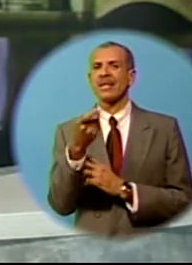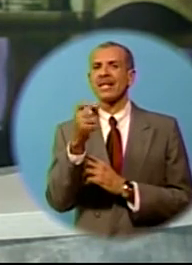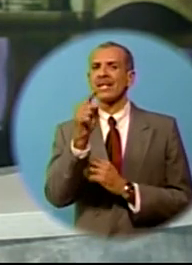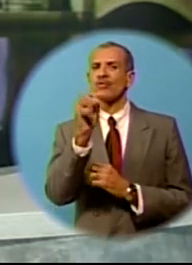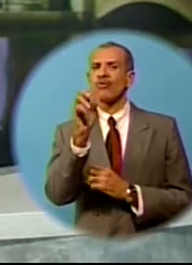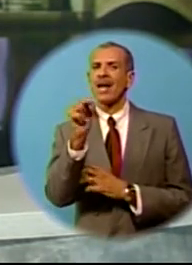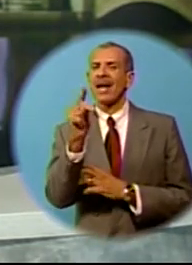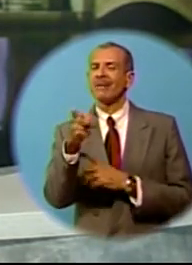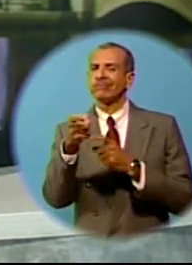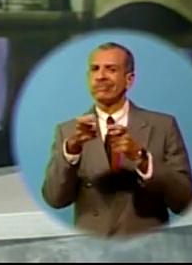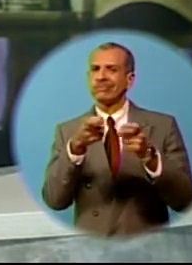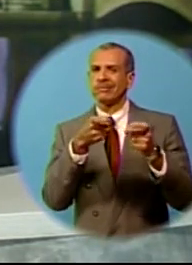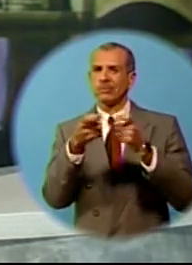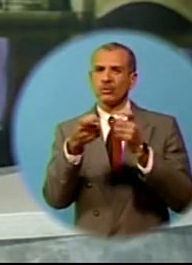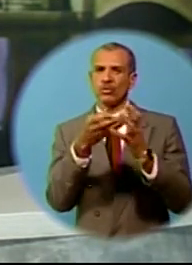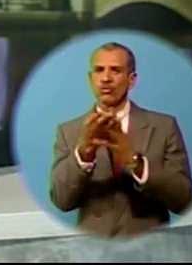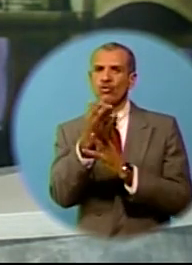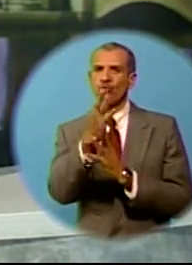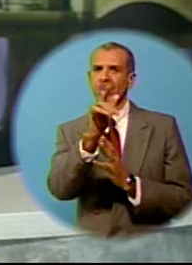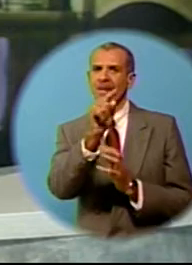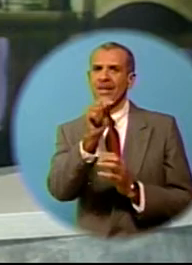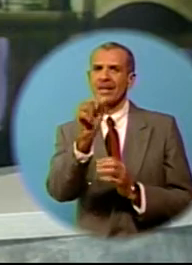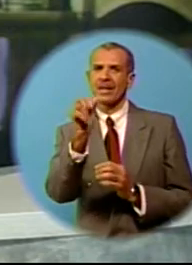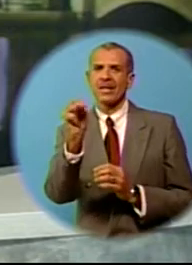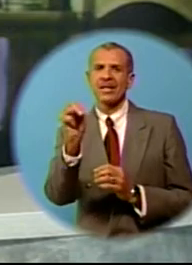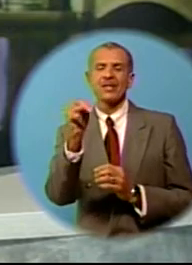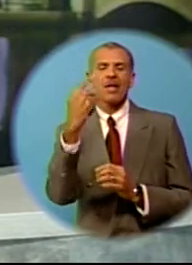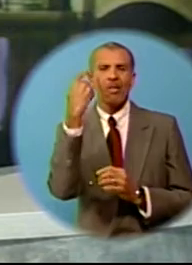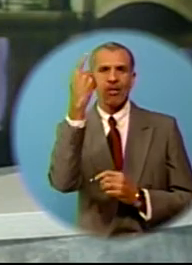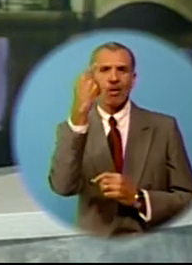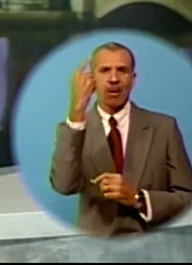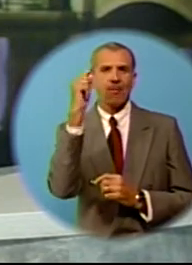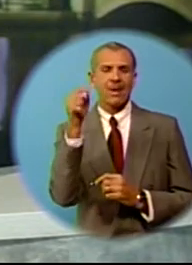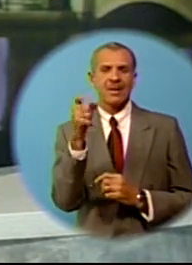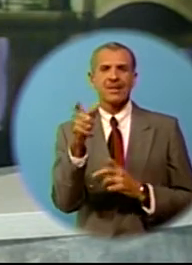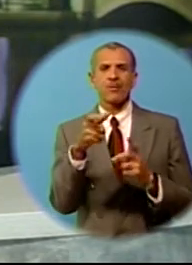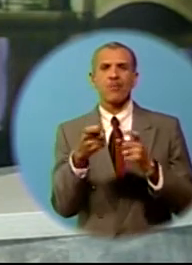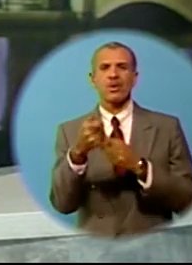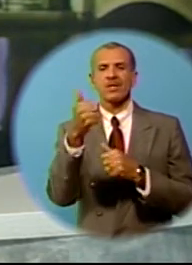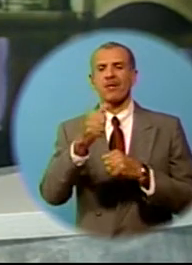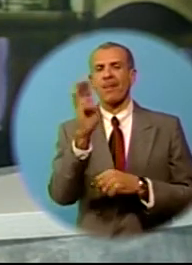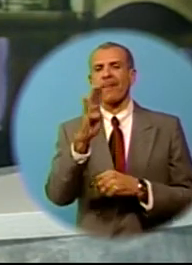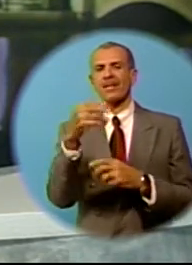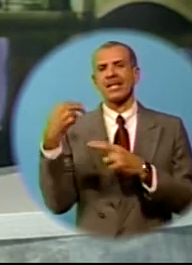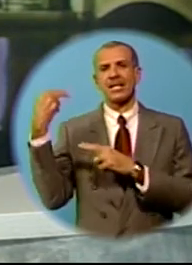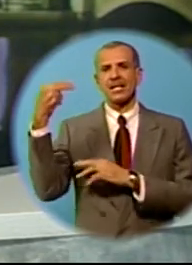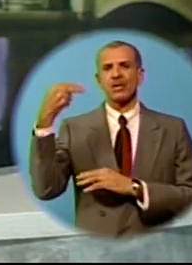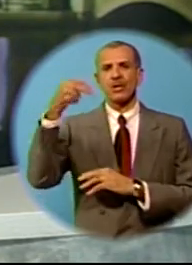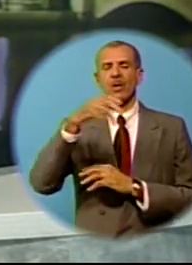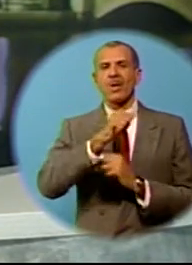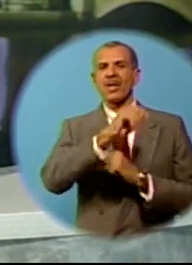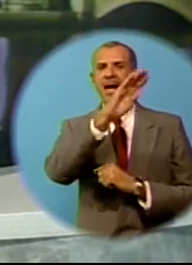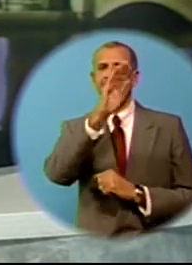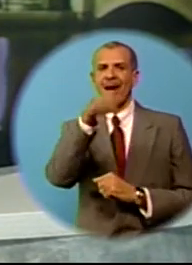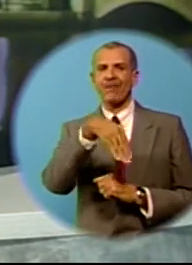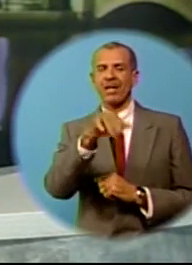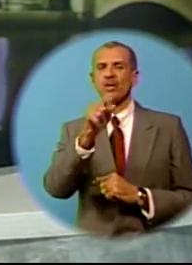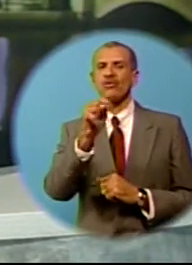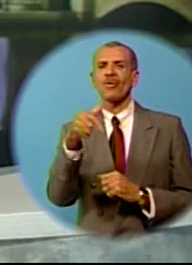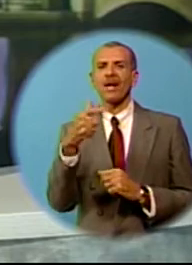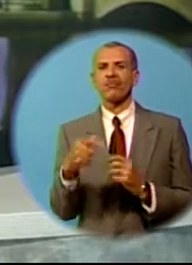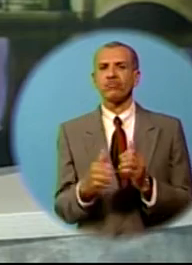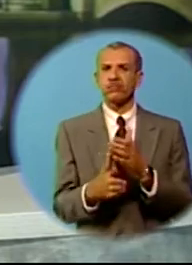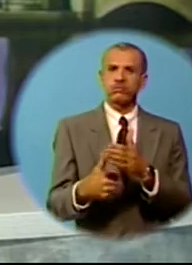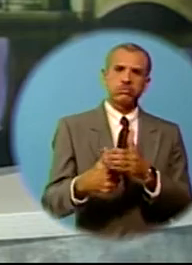has dominated through thought patterns that is, for most of Barbados's history, with the African strand trying to assert